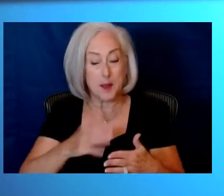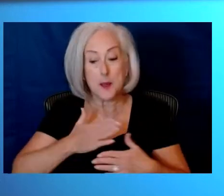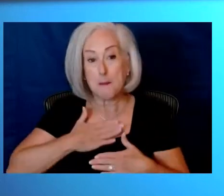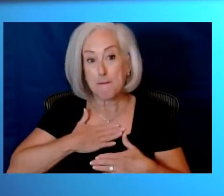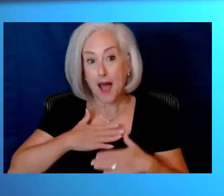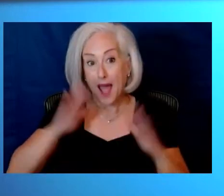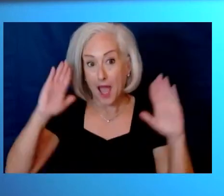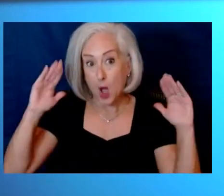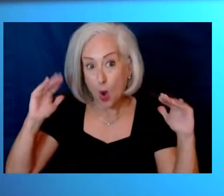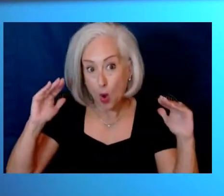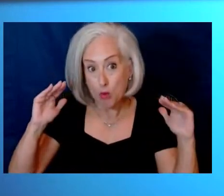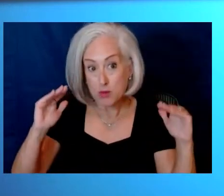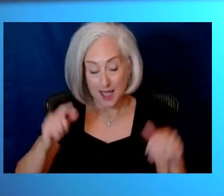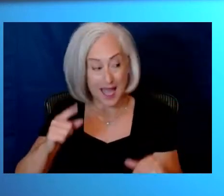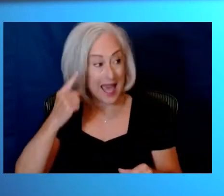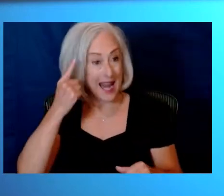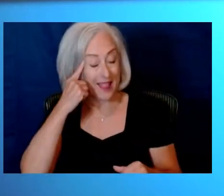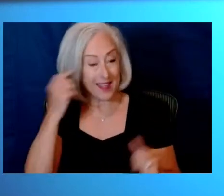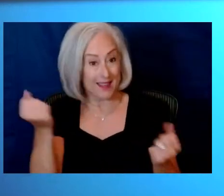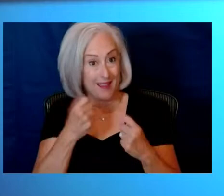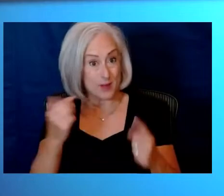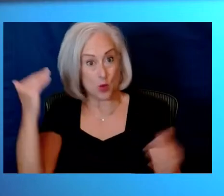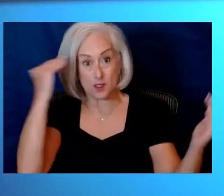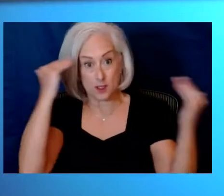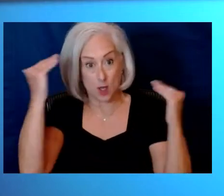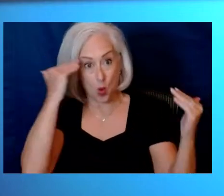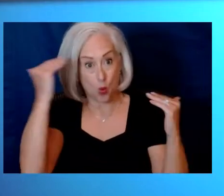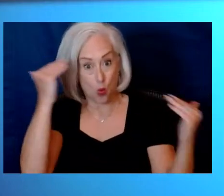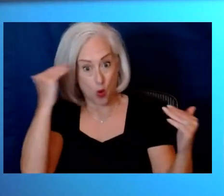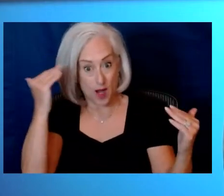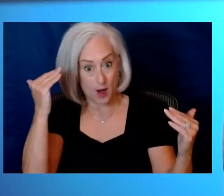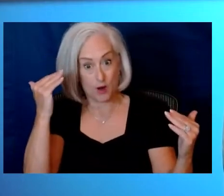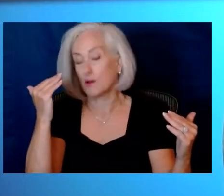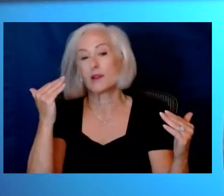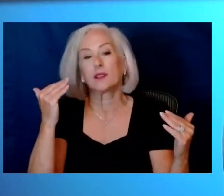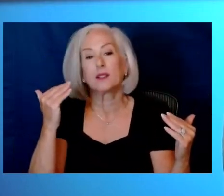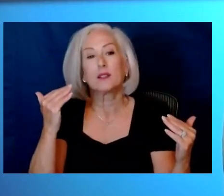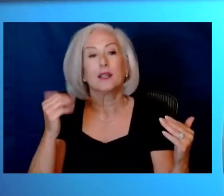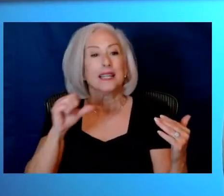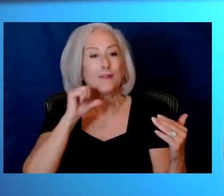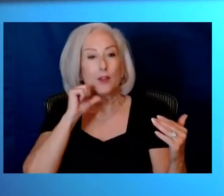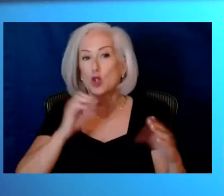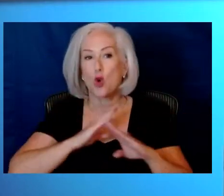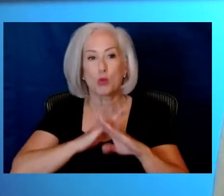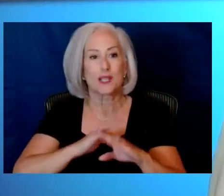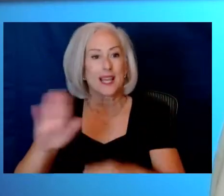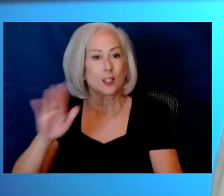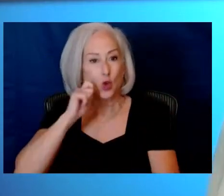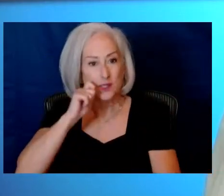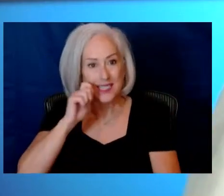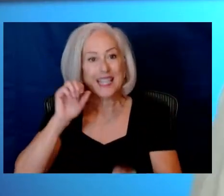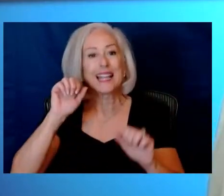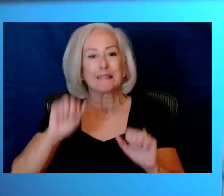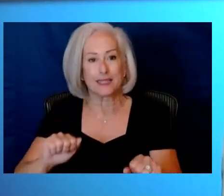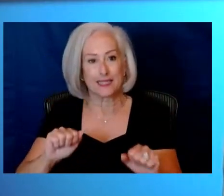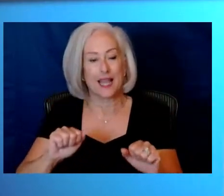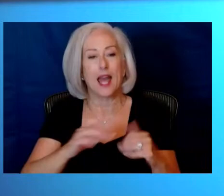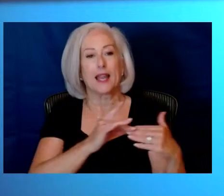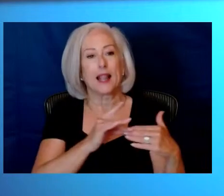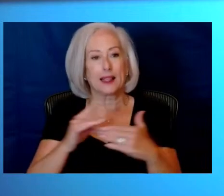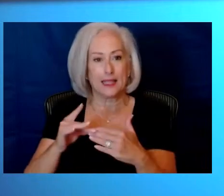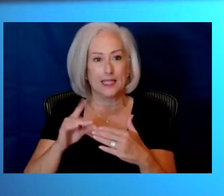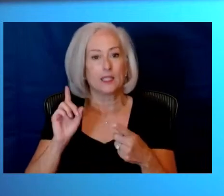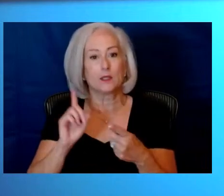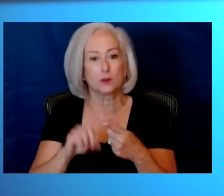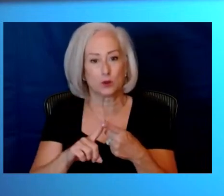that we are very much aware that unprotected skin in sun can lead to, say,